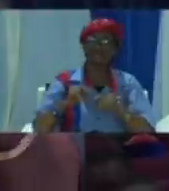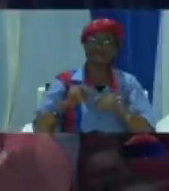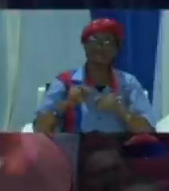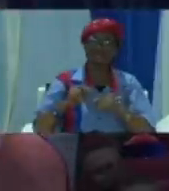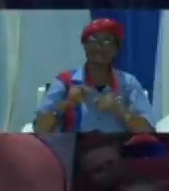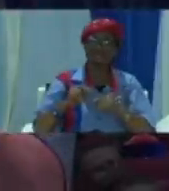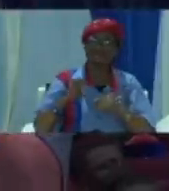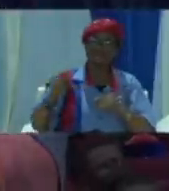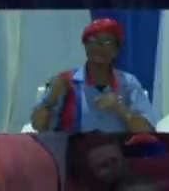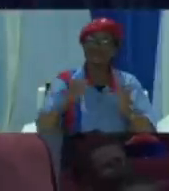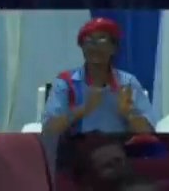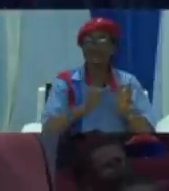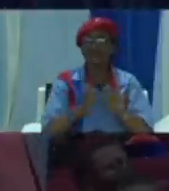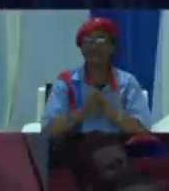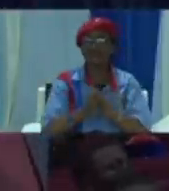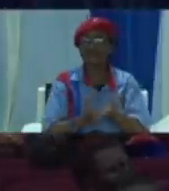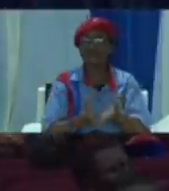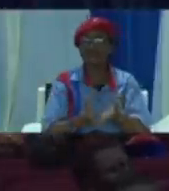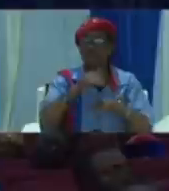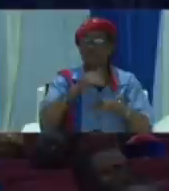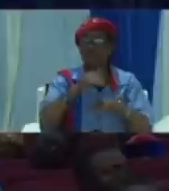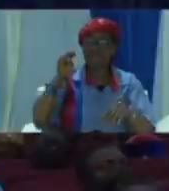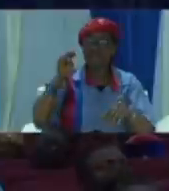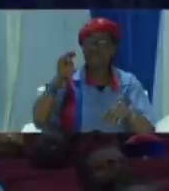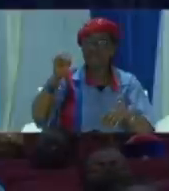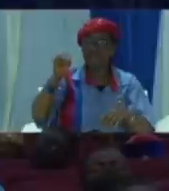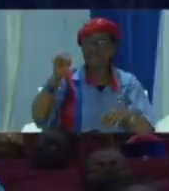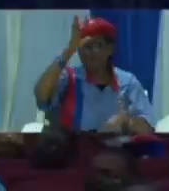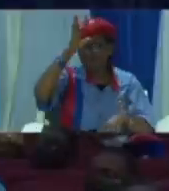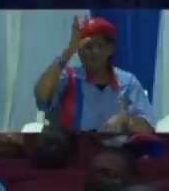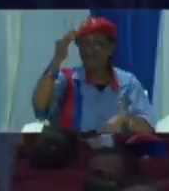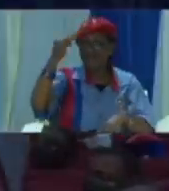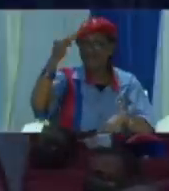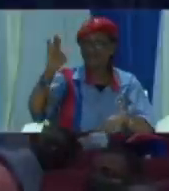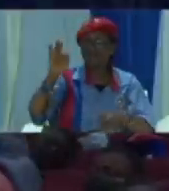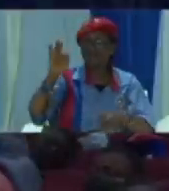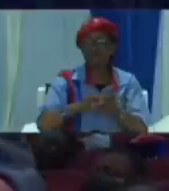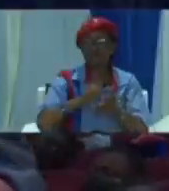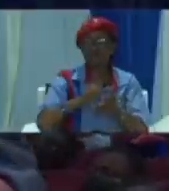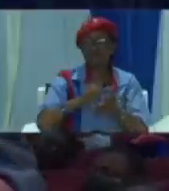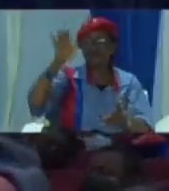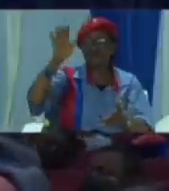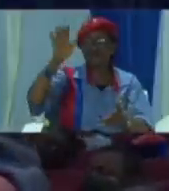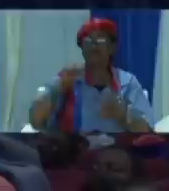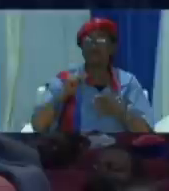The Bible calls him Father of Glory. The